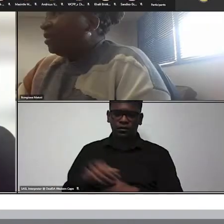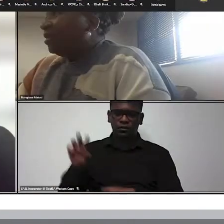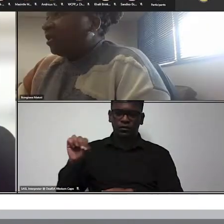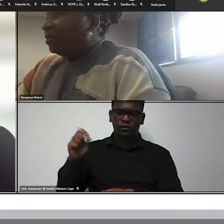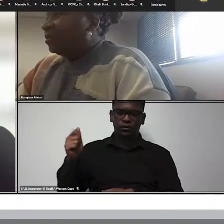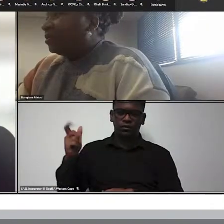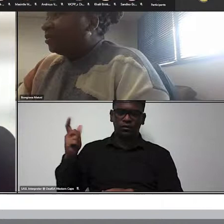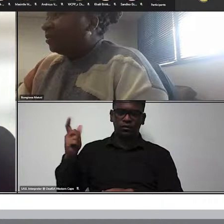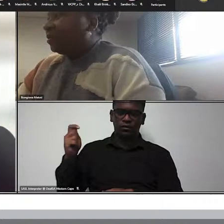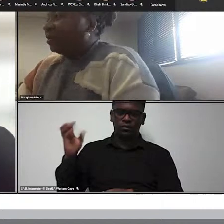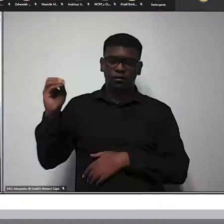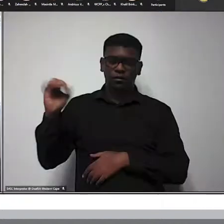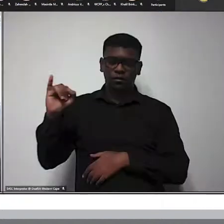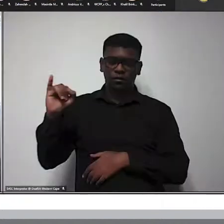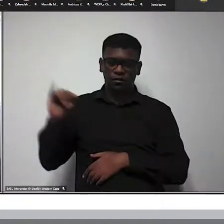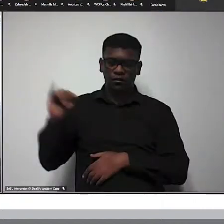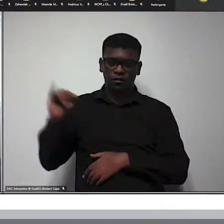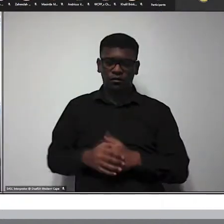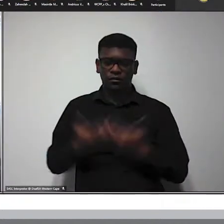Thanks, Chair.